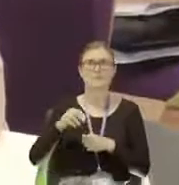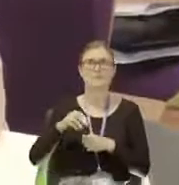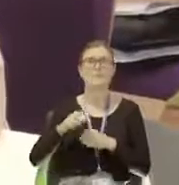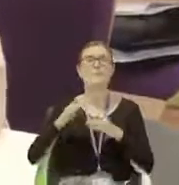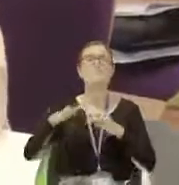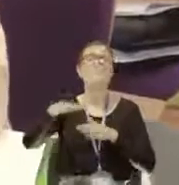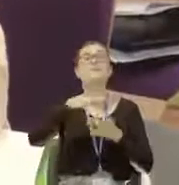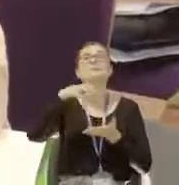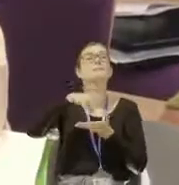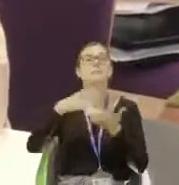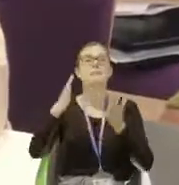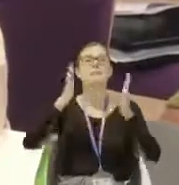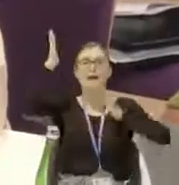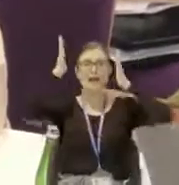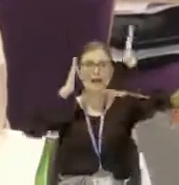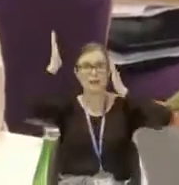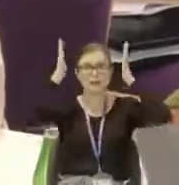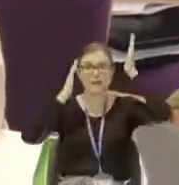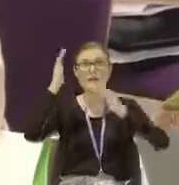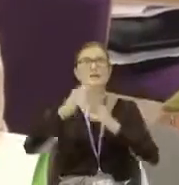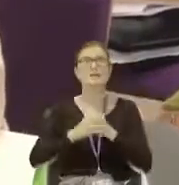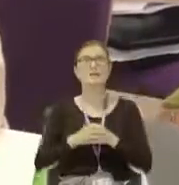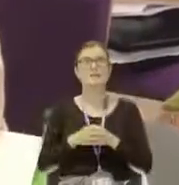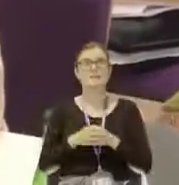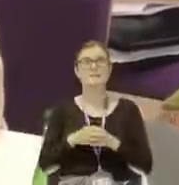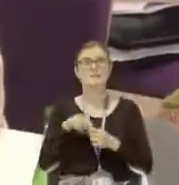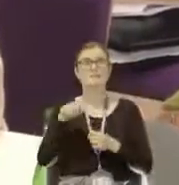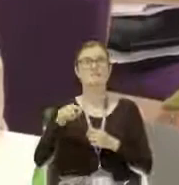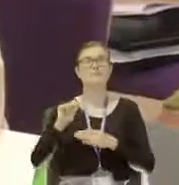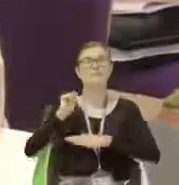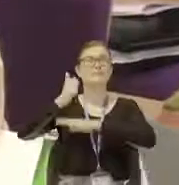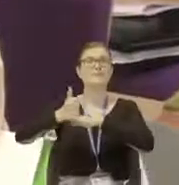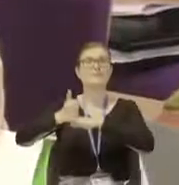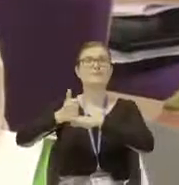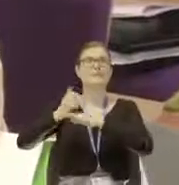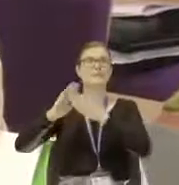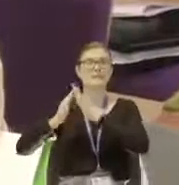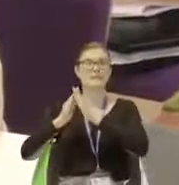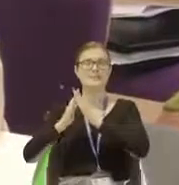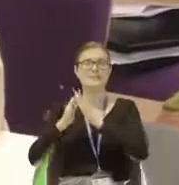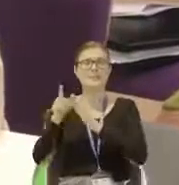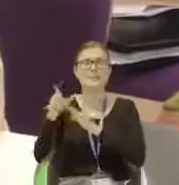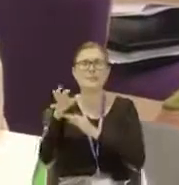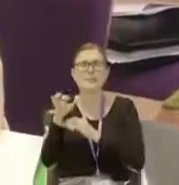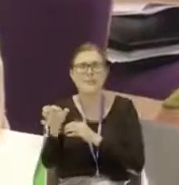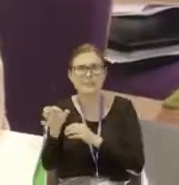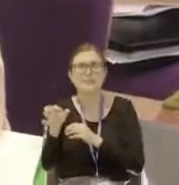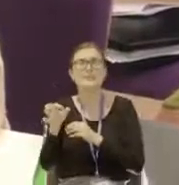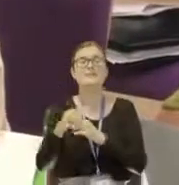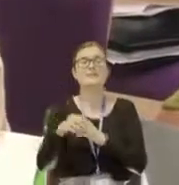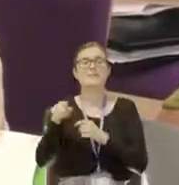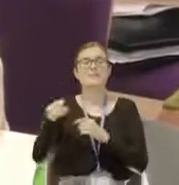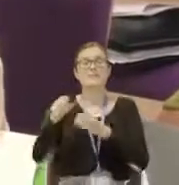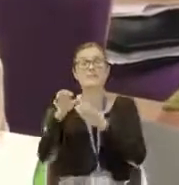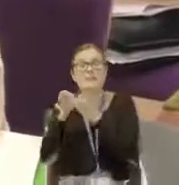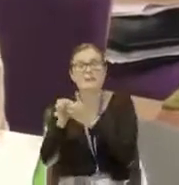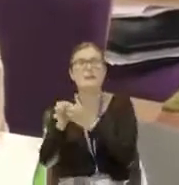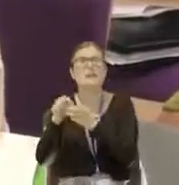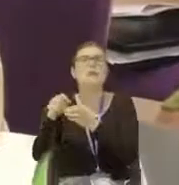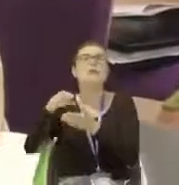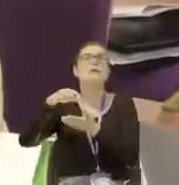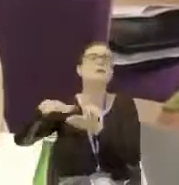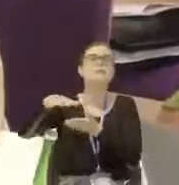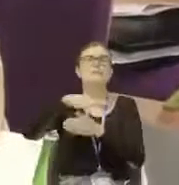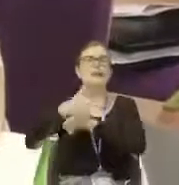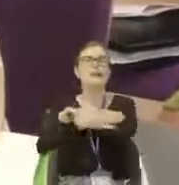yet. And we have been plagued with not only COVID but also a major flooding at